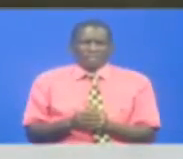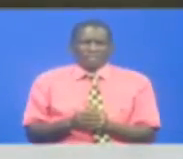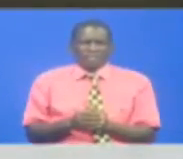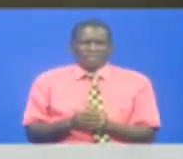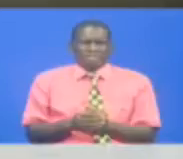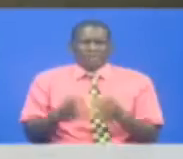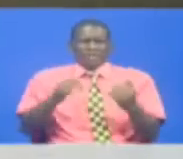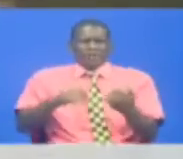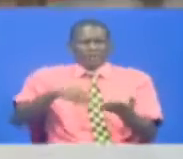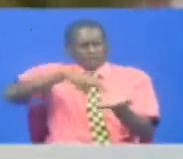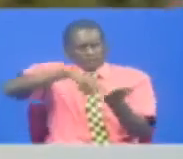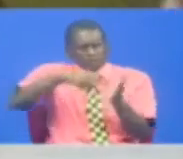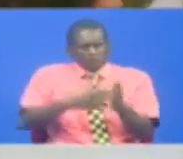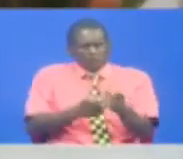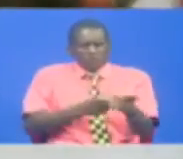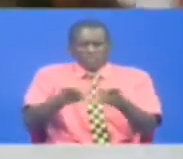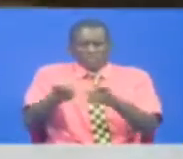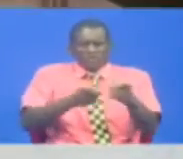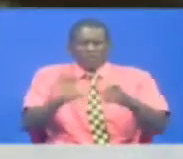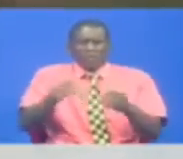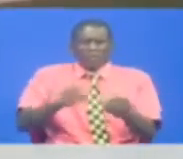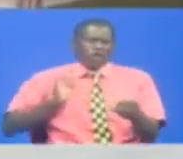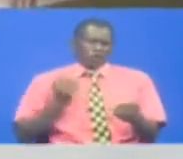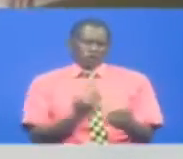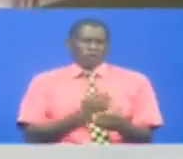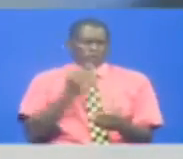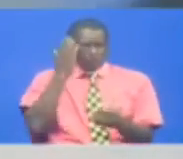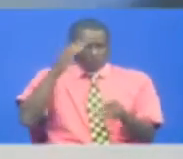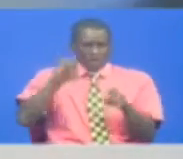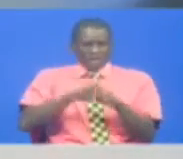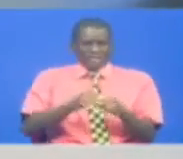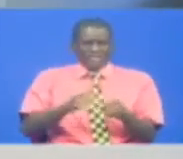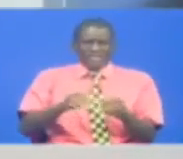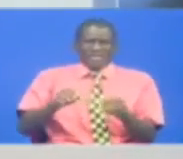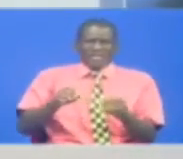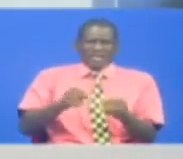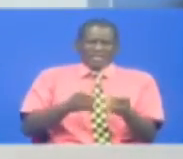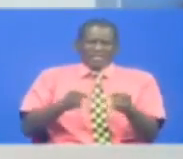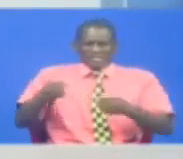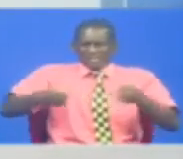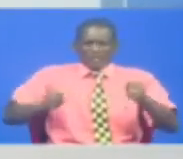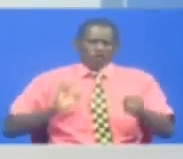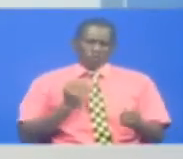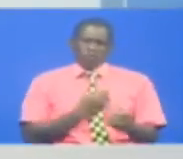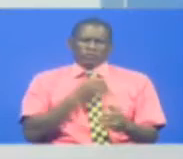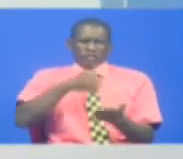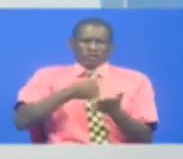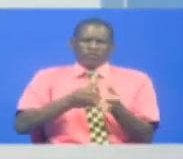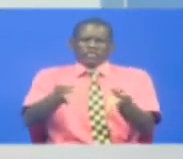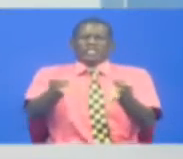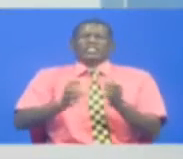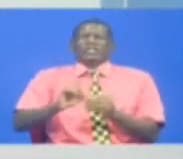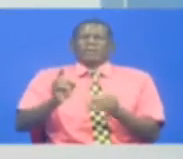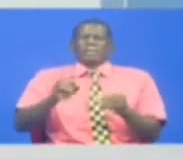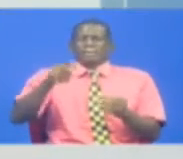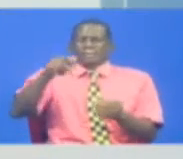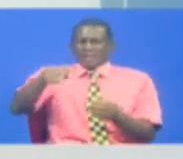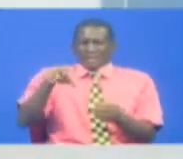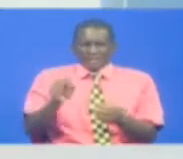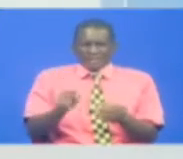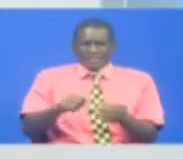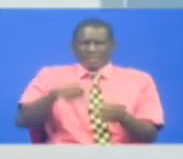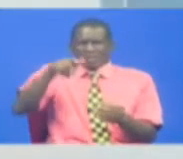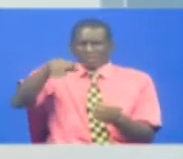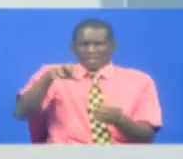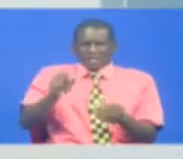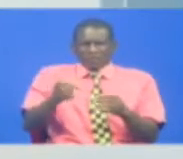The scheme shall be administered by a committee to be known as the Scheme Steering Committee, which shall consist of the Treasury Principal Secretary, the Principal Secretary